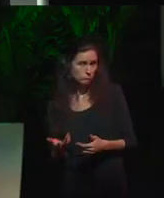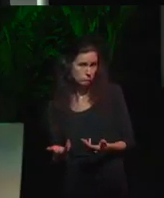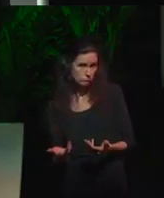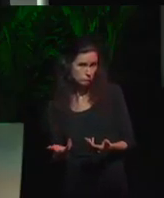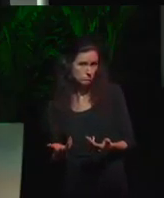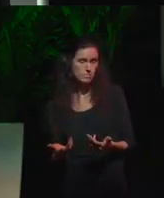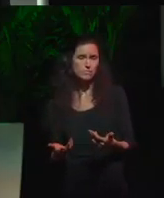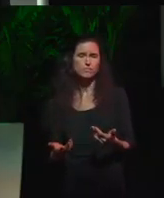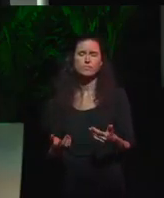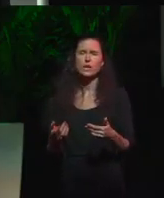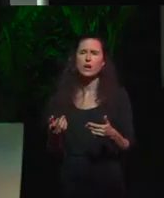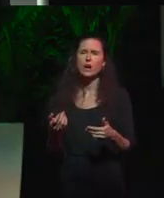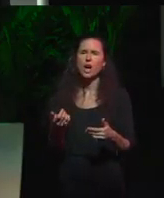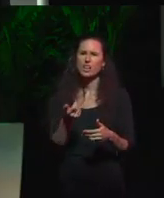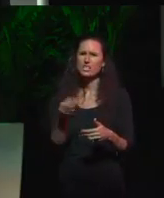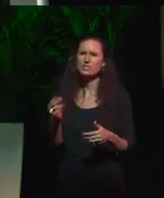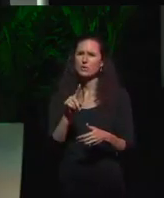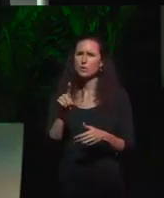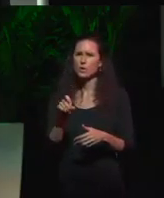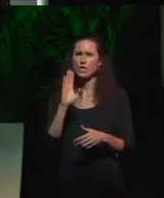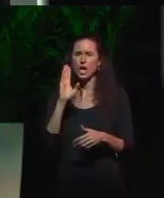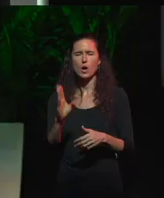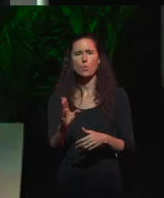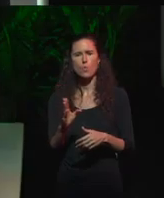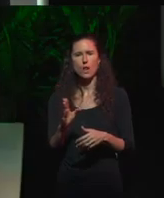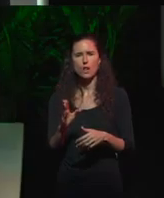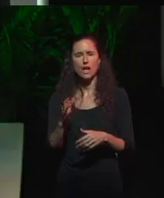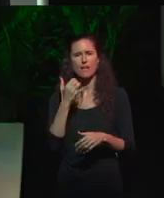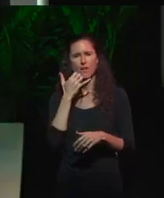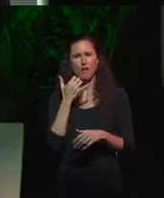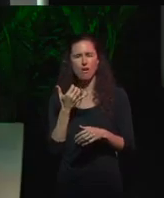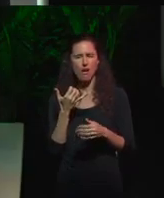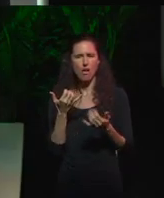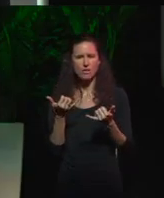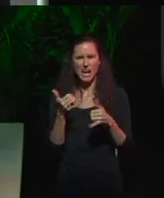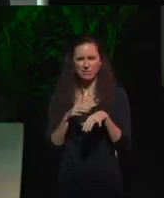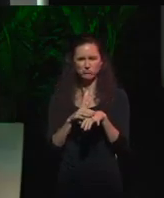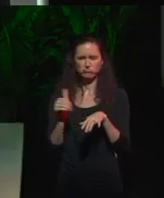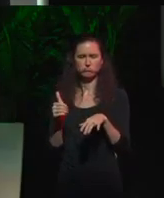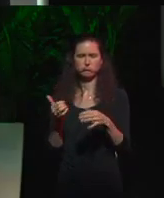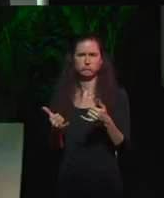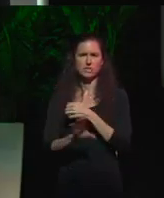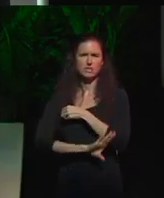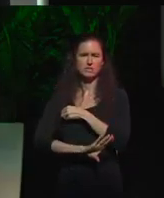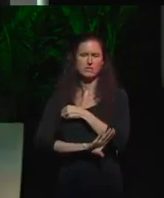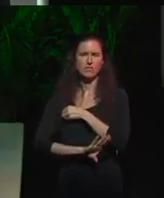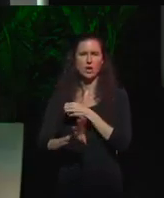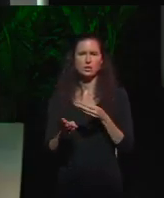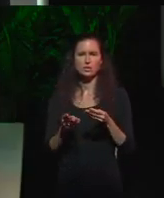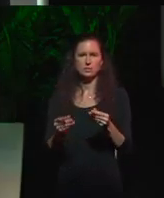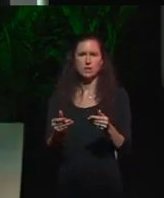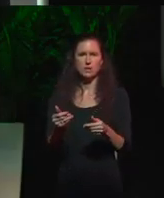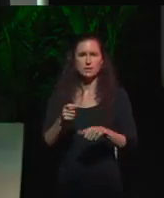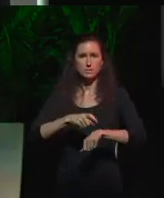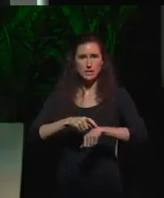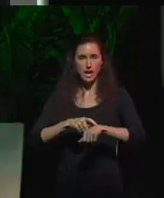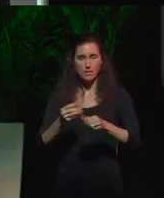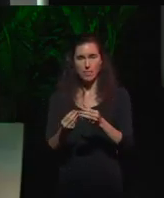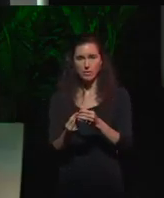On these questions, I'm going to issue a call this fall for us to spend some time in the